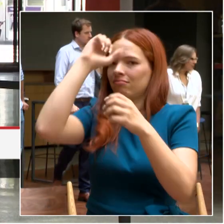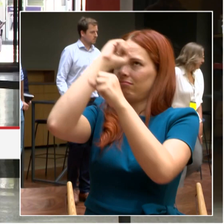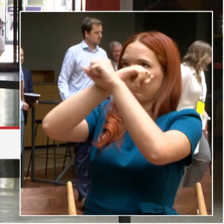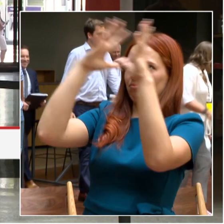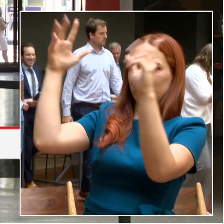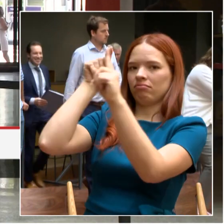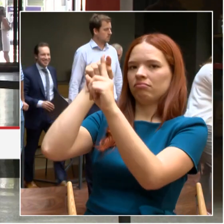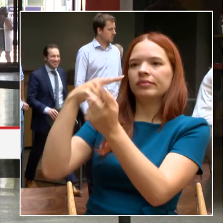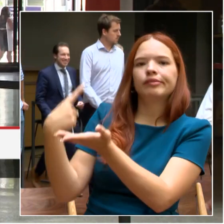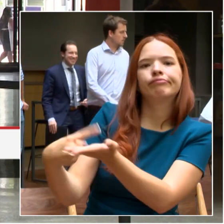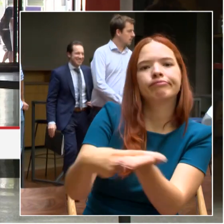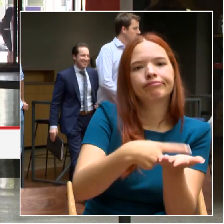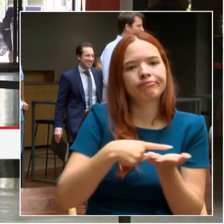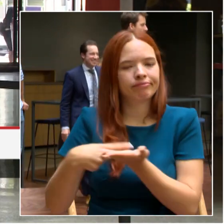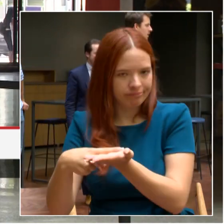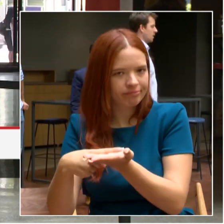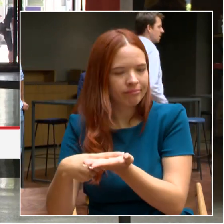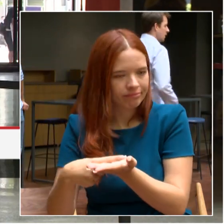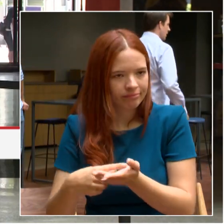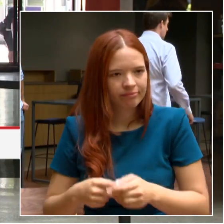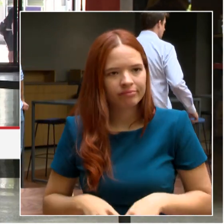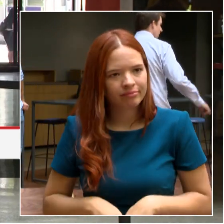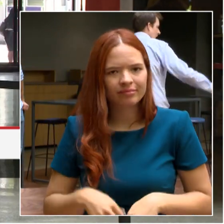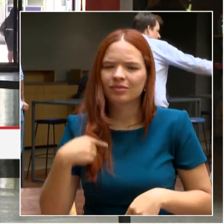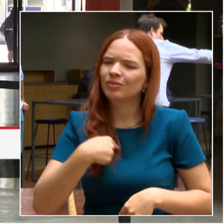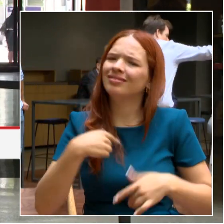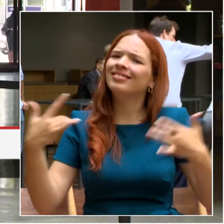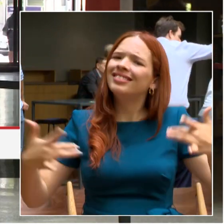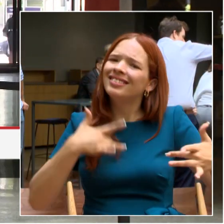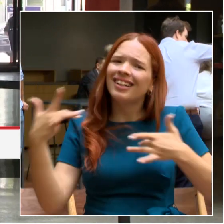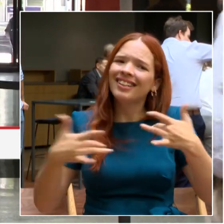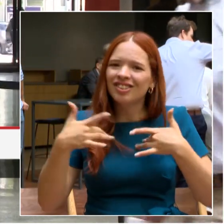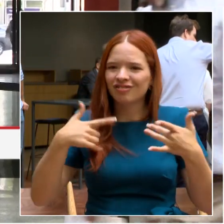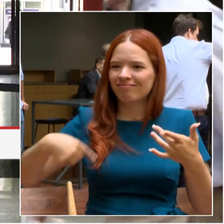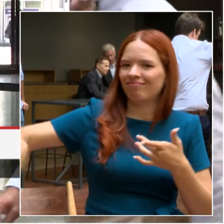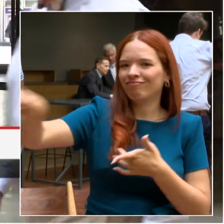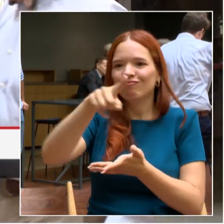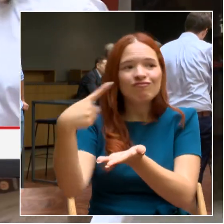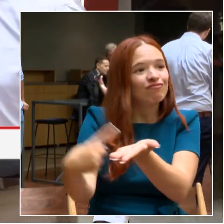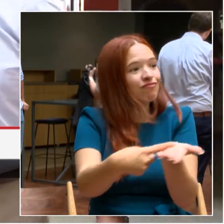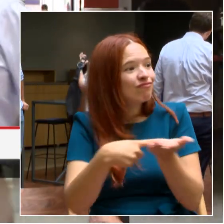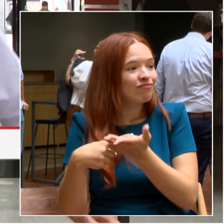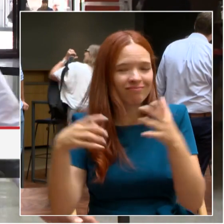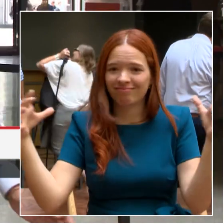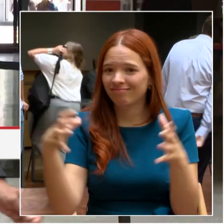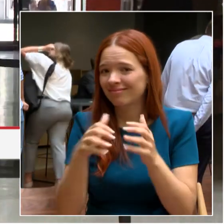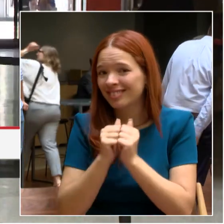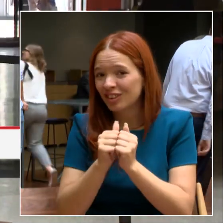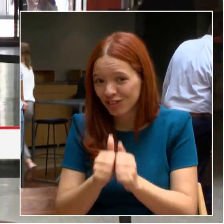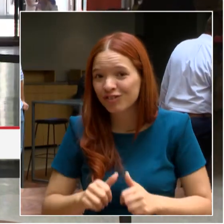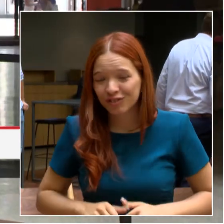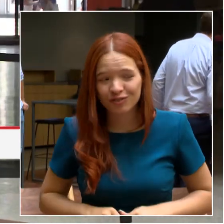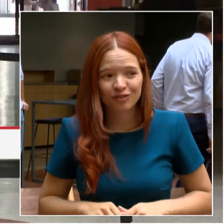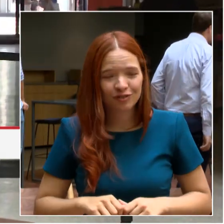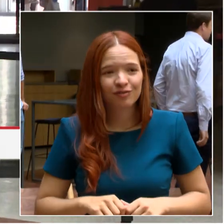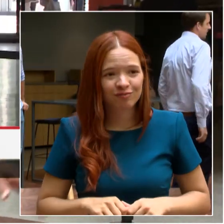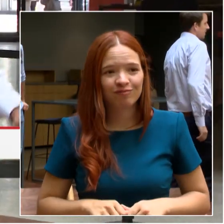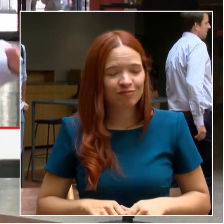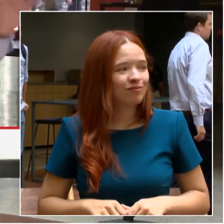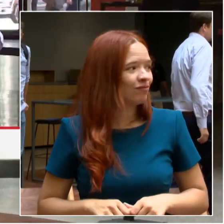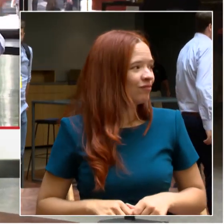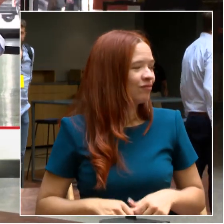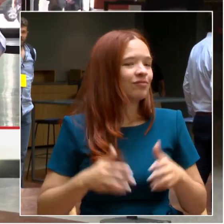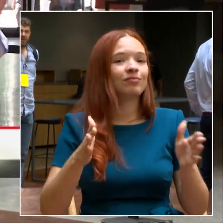so excited that we have the folks in this room to make that happen. Thank you, Jerry. And we also have in the House